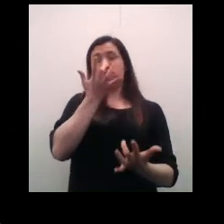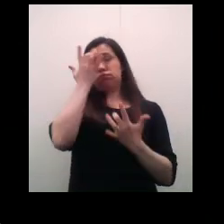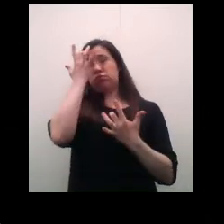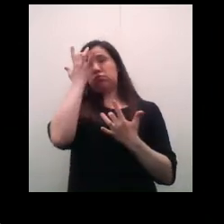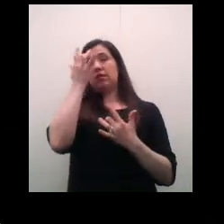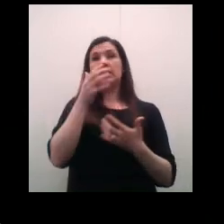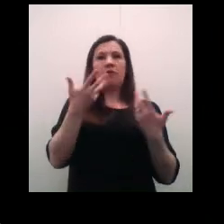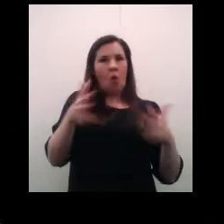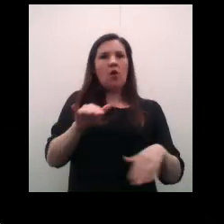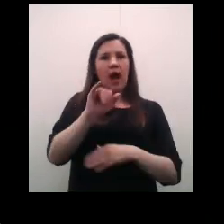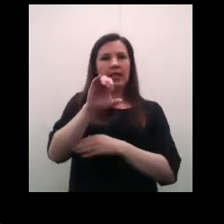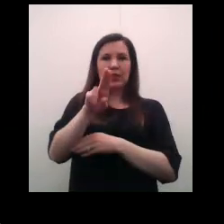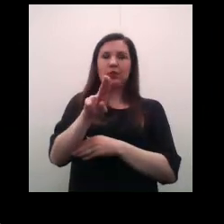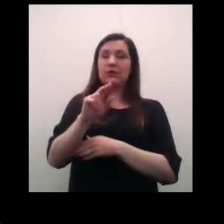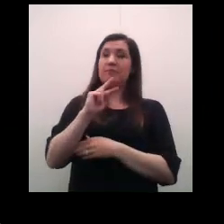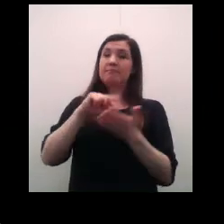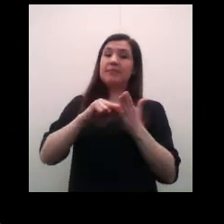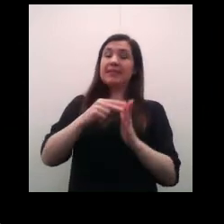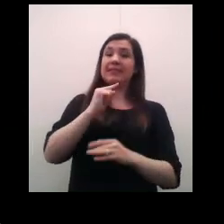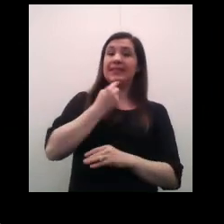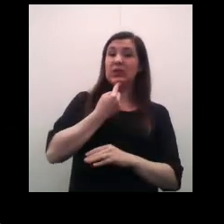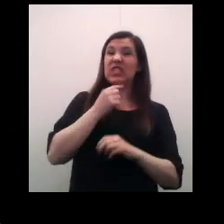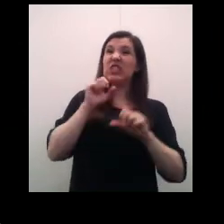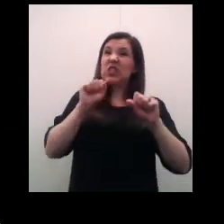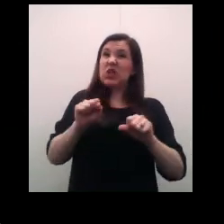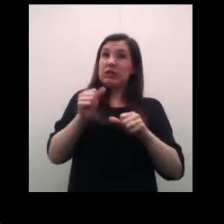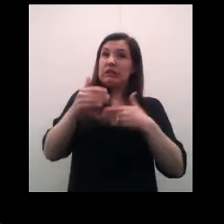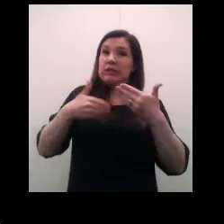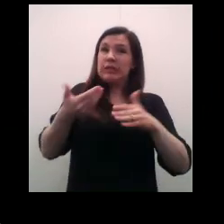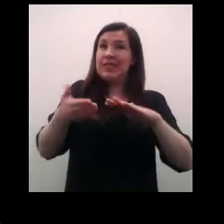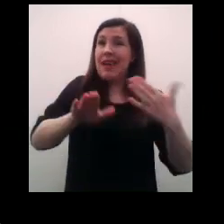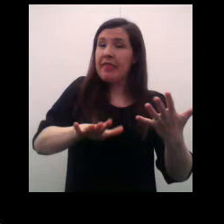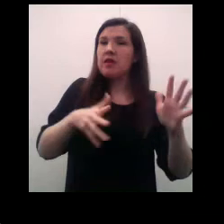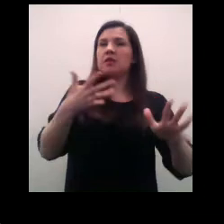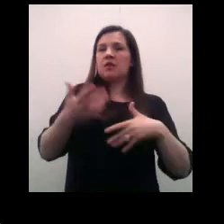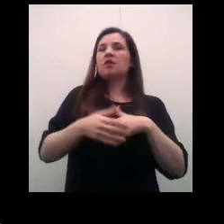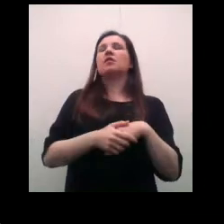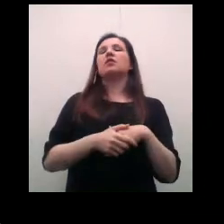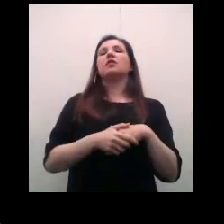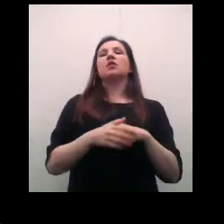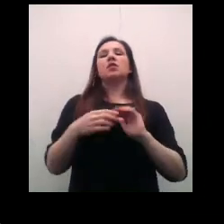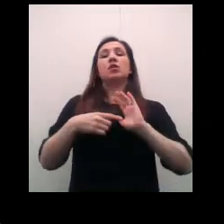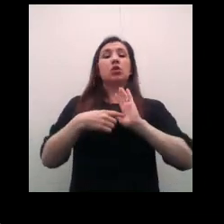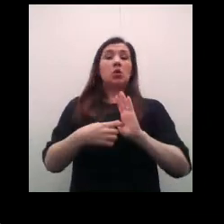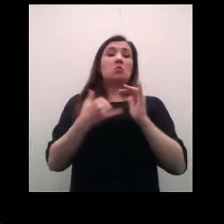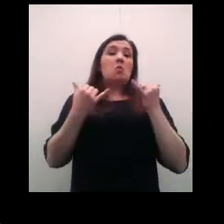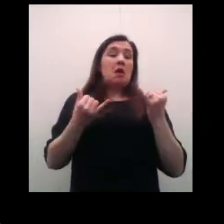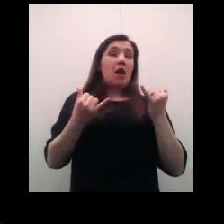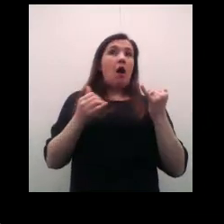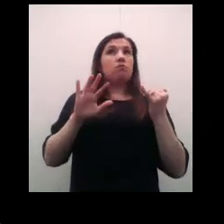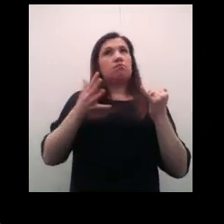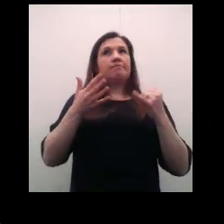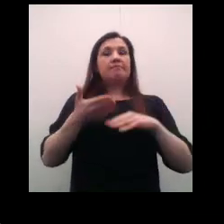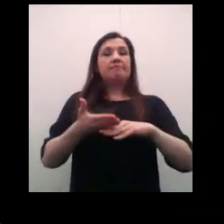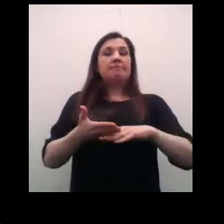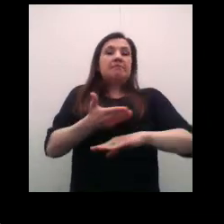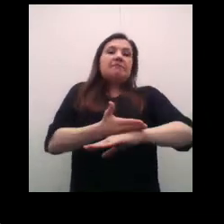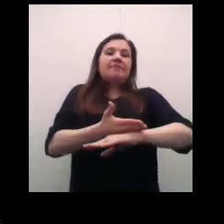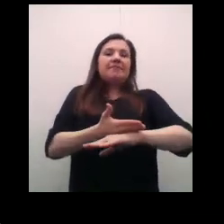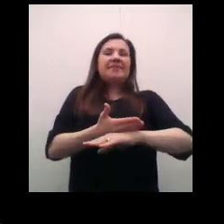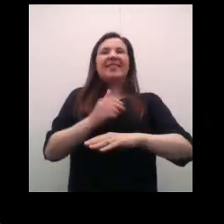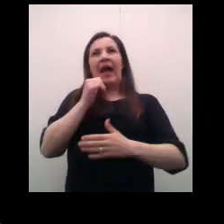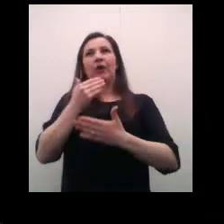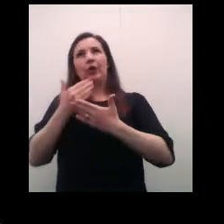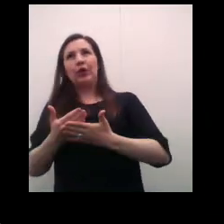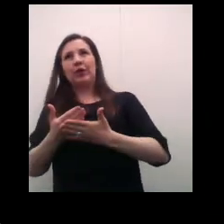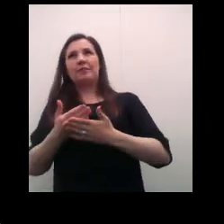ICU, they have a serious illness, but death. So that is showing us that we're in a good position, or at least better, I should say, maybe not good, but